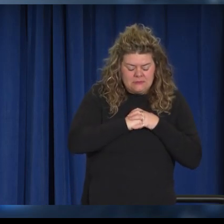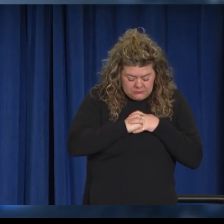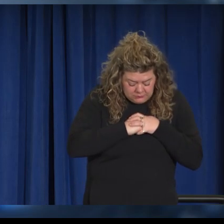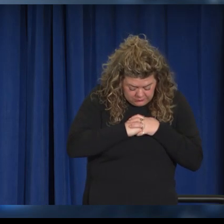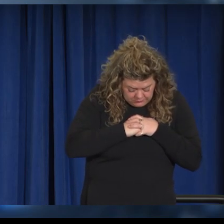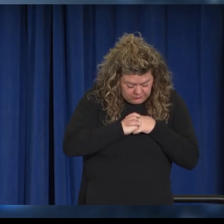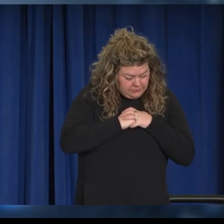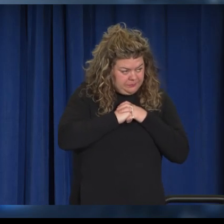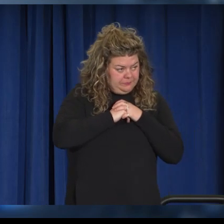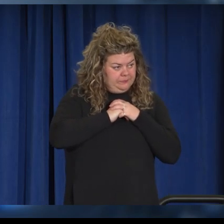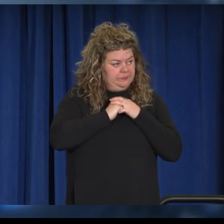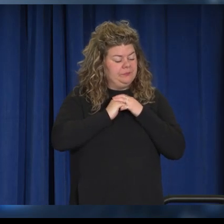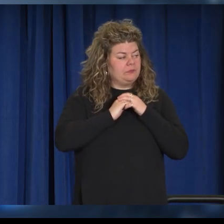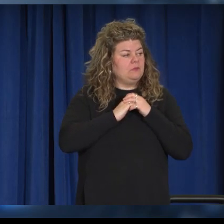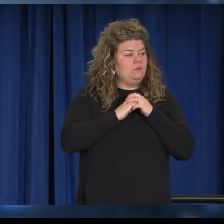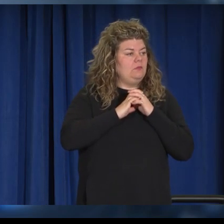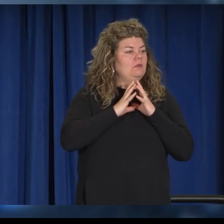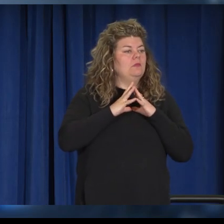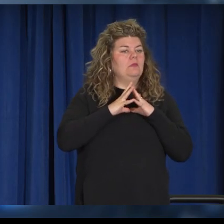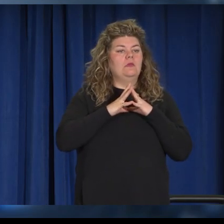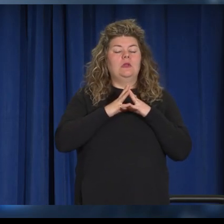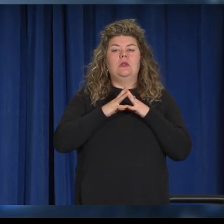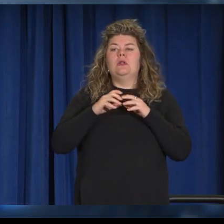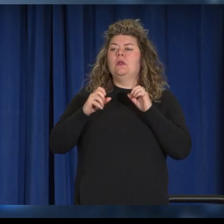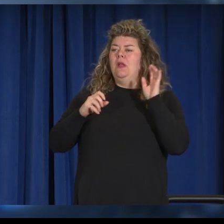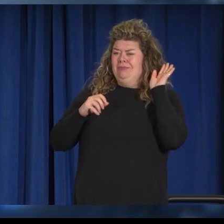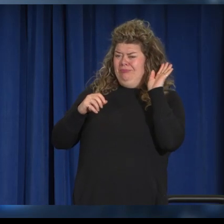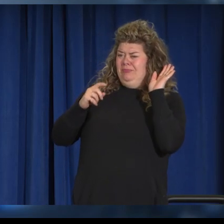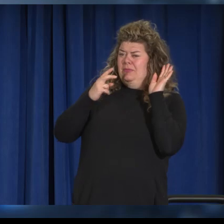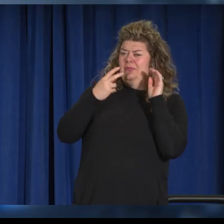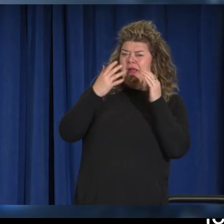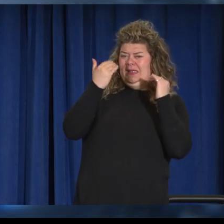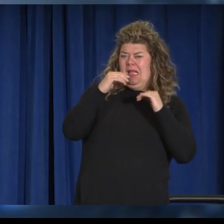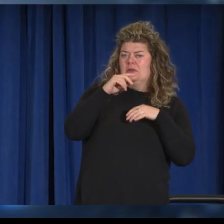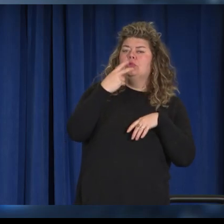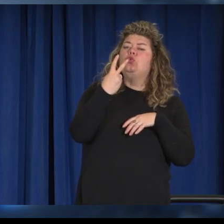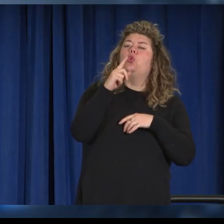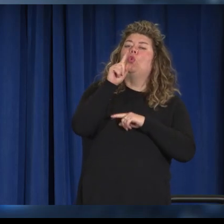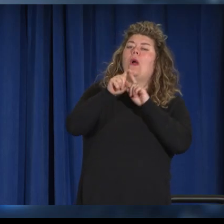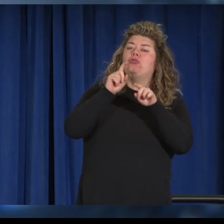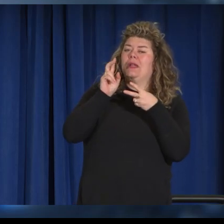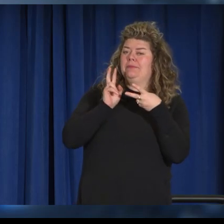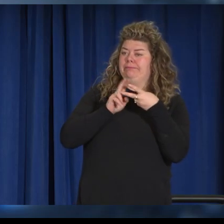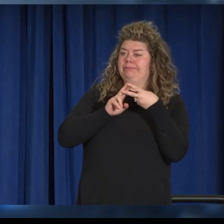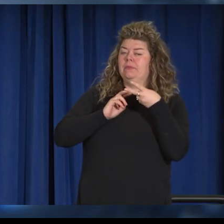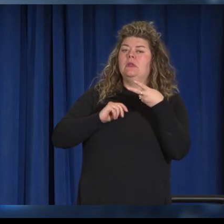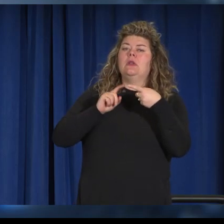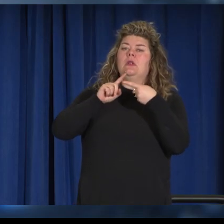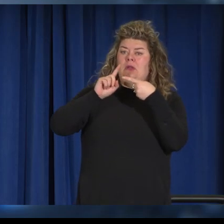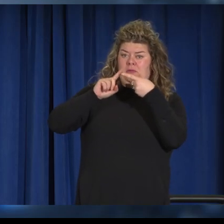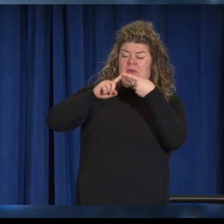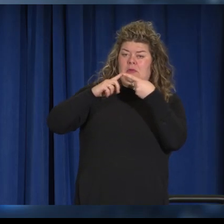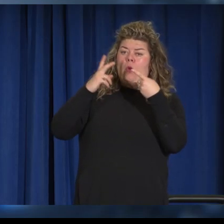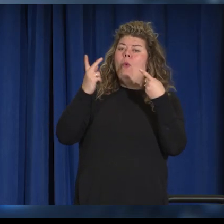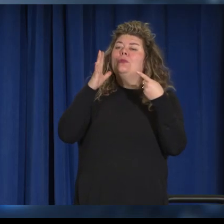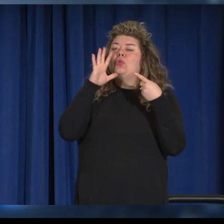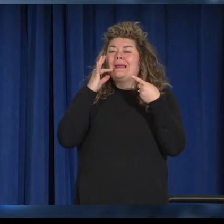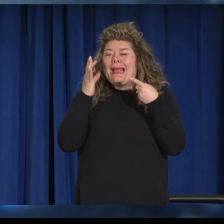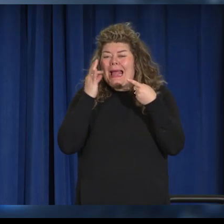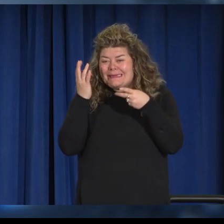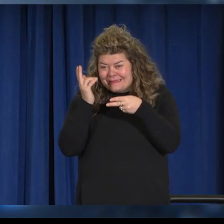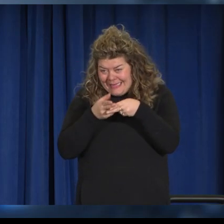another question. Okay, 2 questions. One is, what is the kitty's